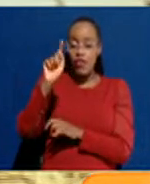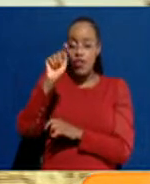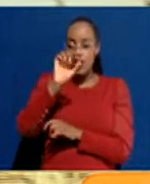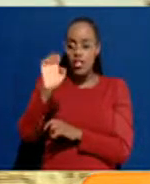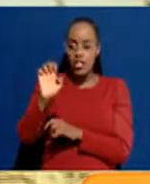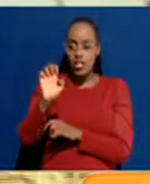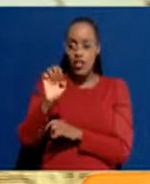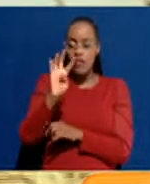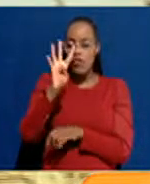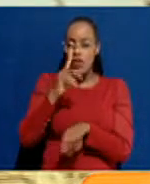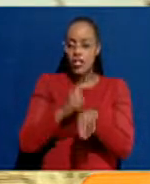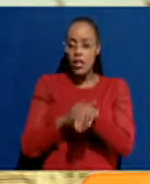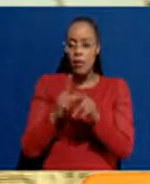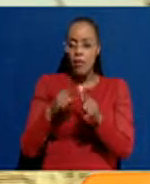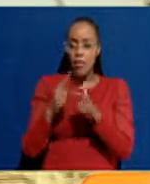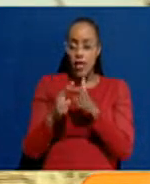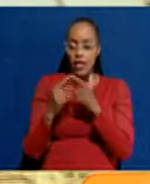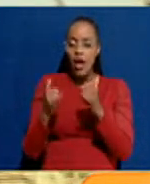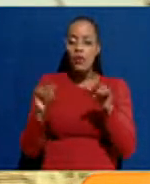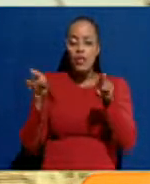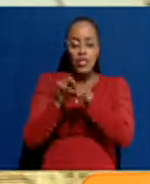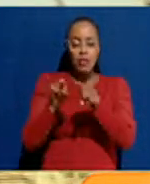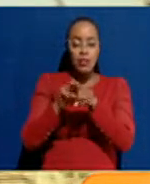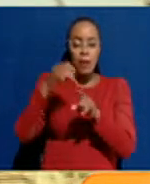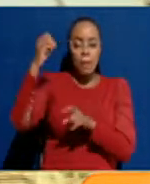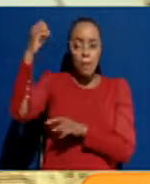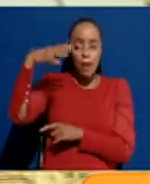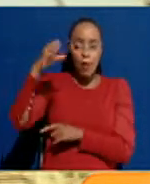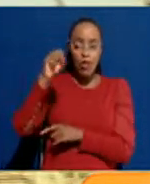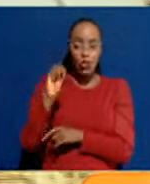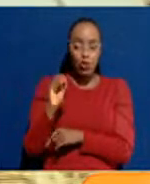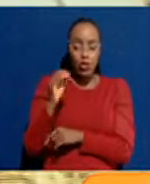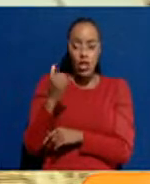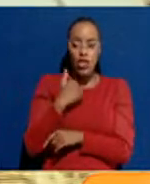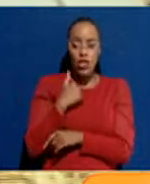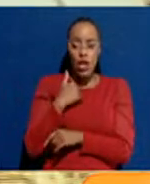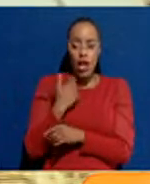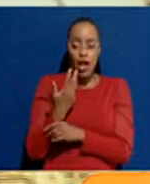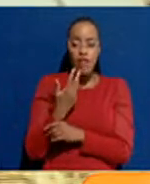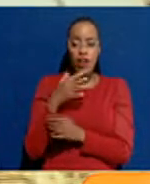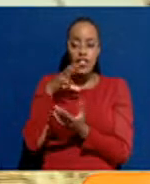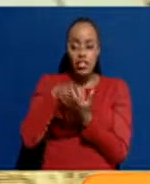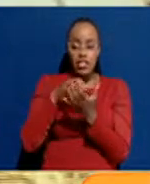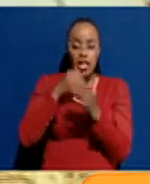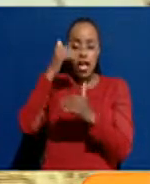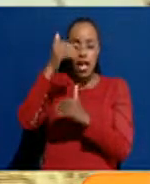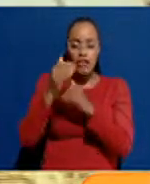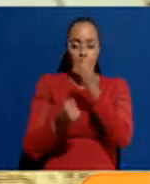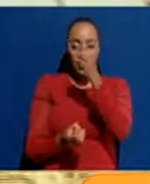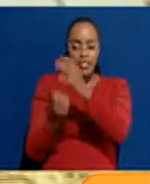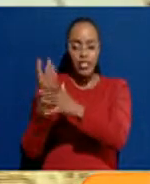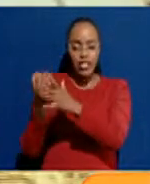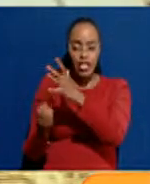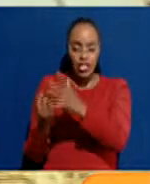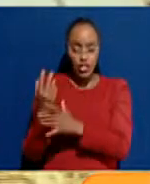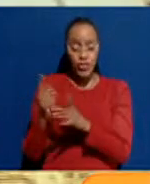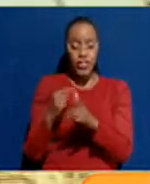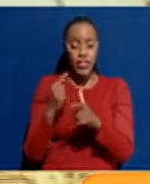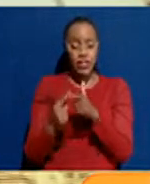of course, the current, you can, for the same power. So then you have a situation where after generation, of course, it is,